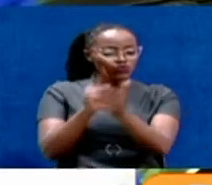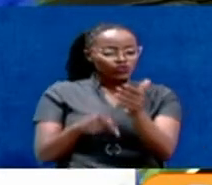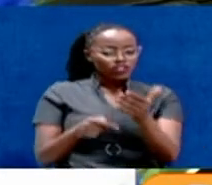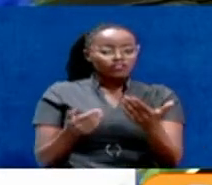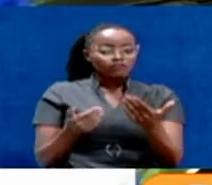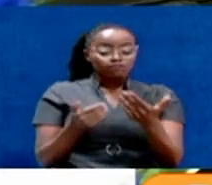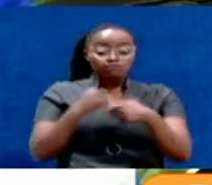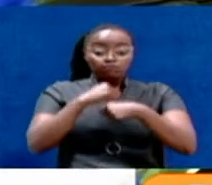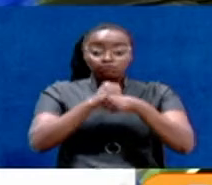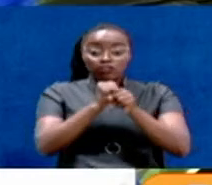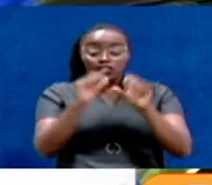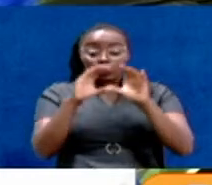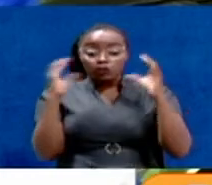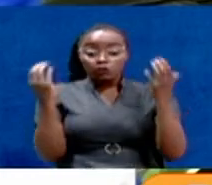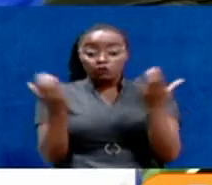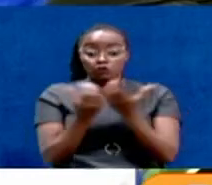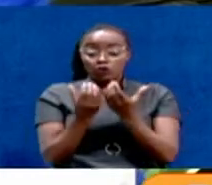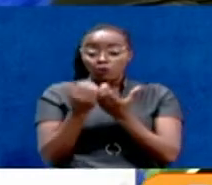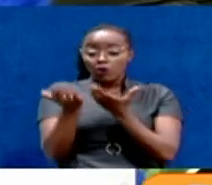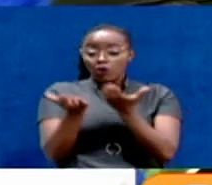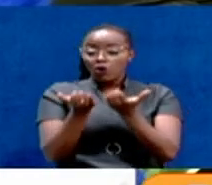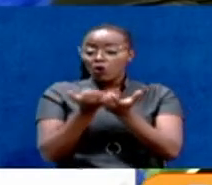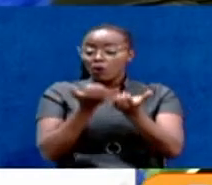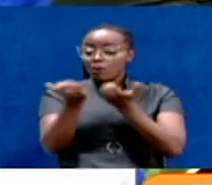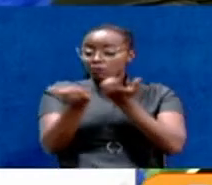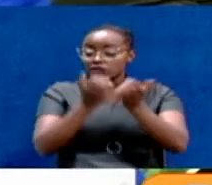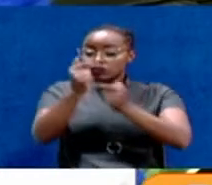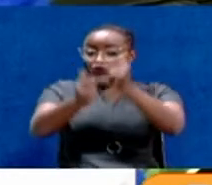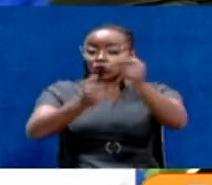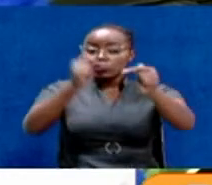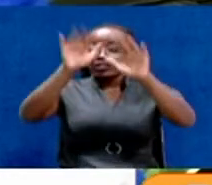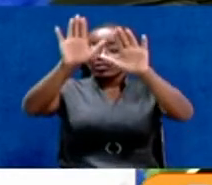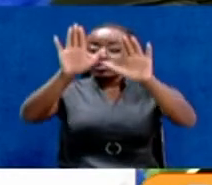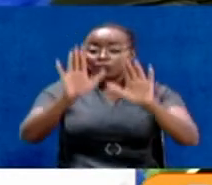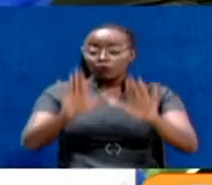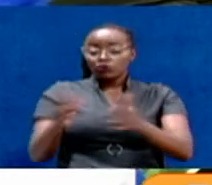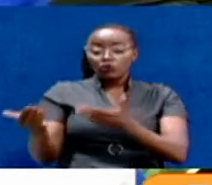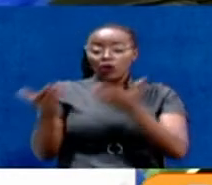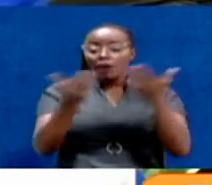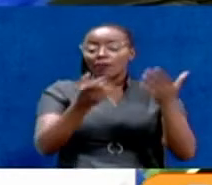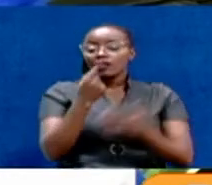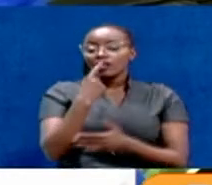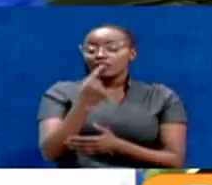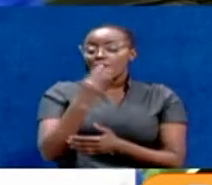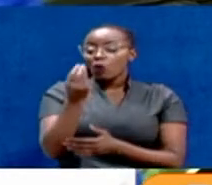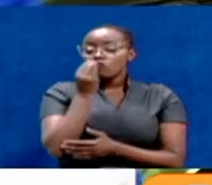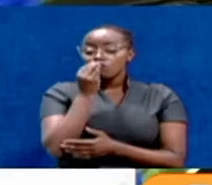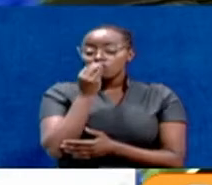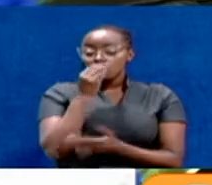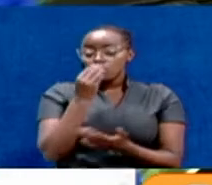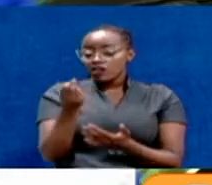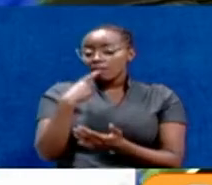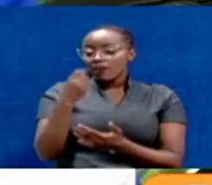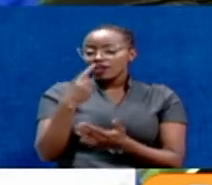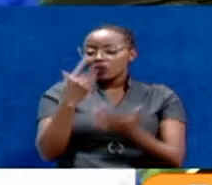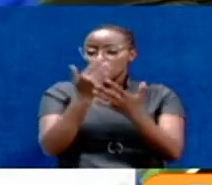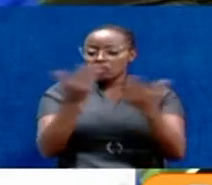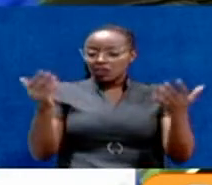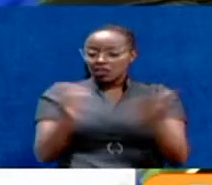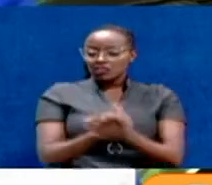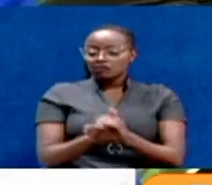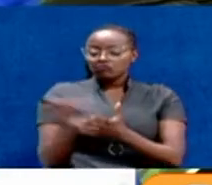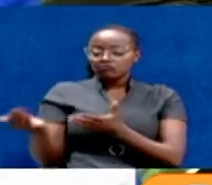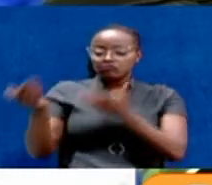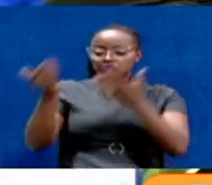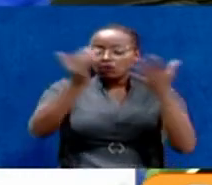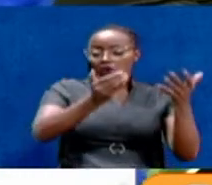global trade alive and very critical in bringing medicines, food, medical equipment to